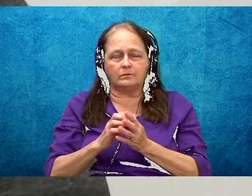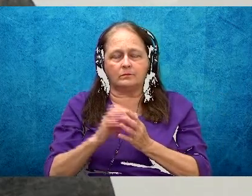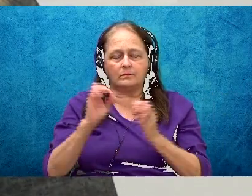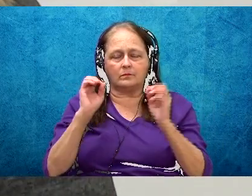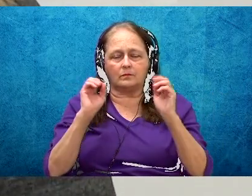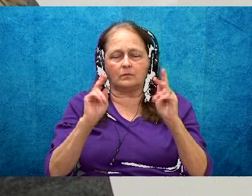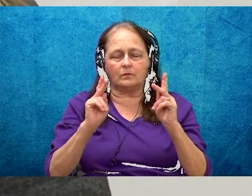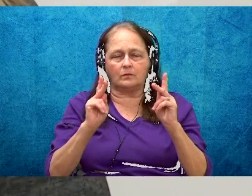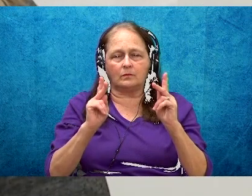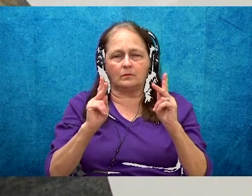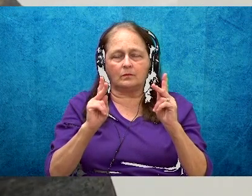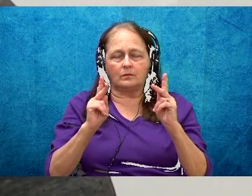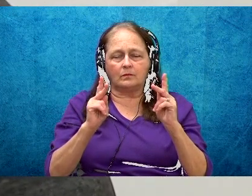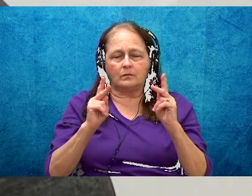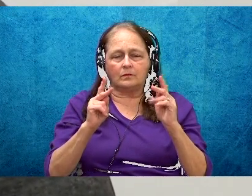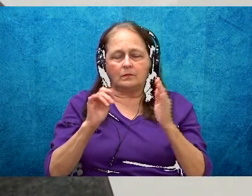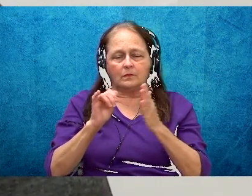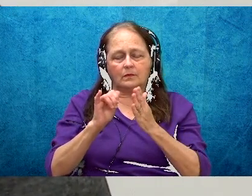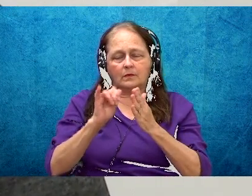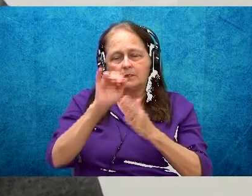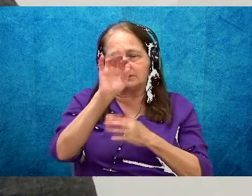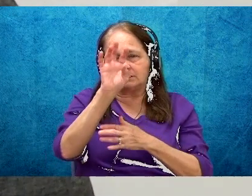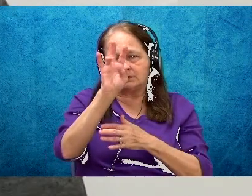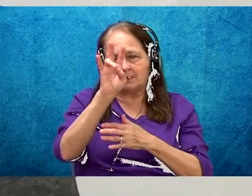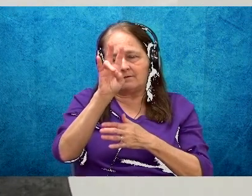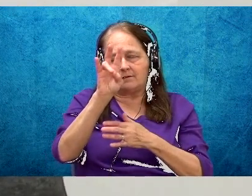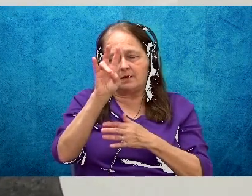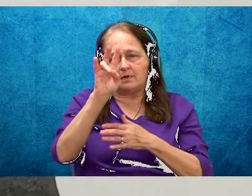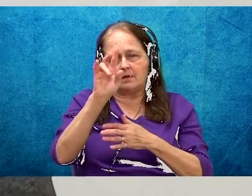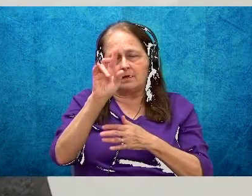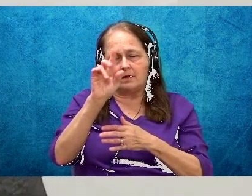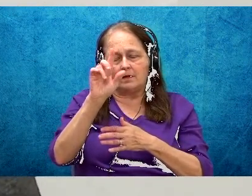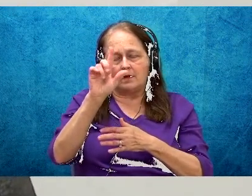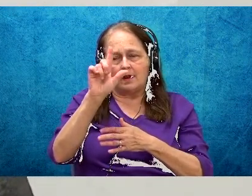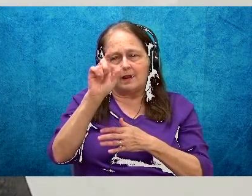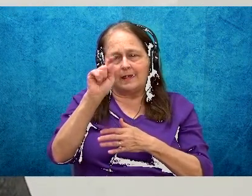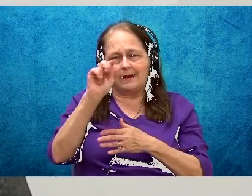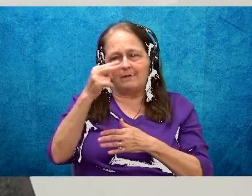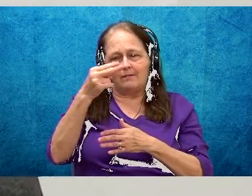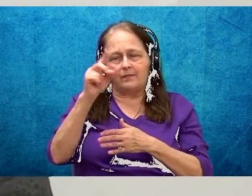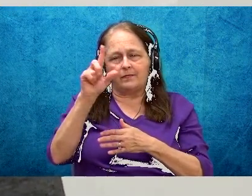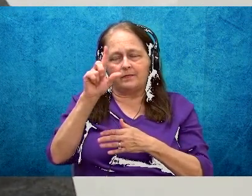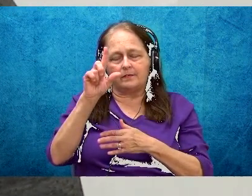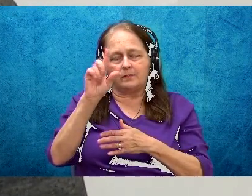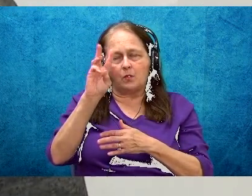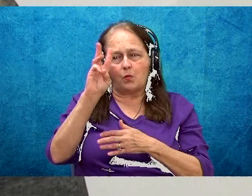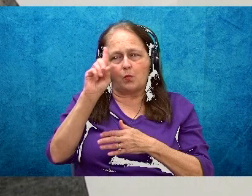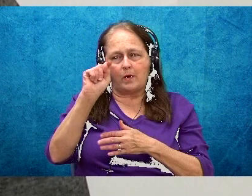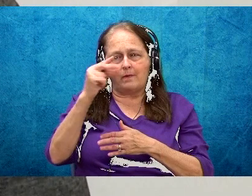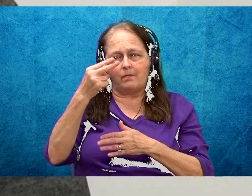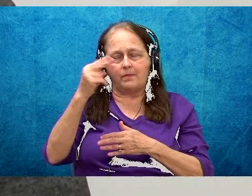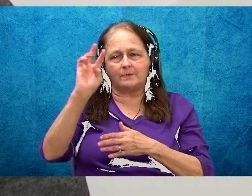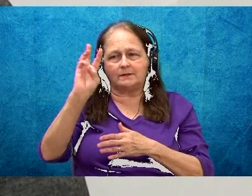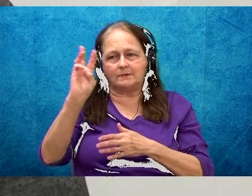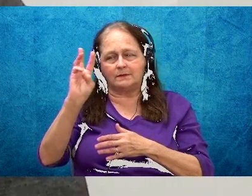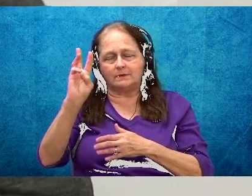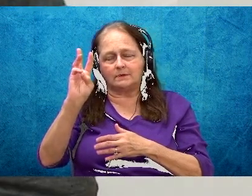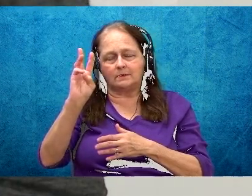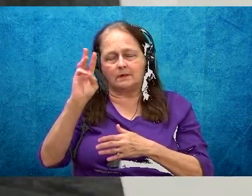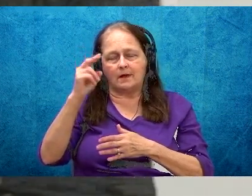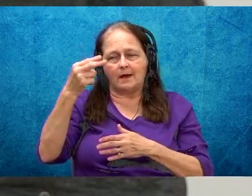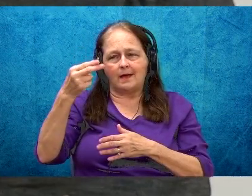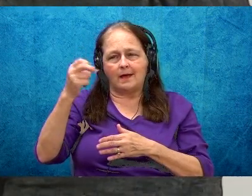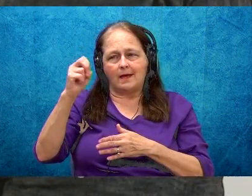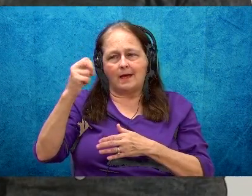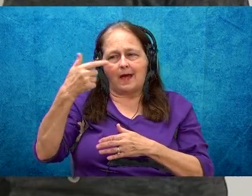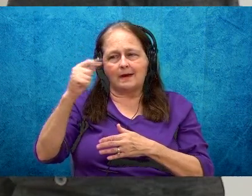Okay, so the length is 7, the width is 6, and the height is